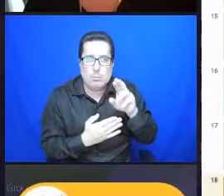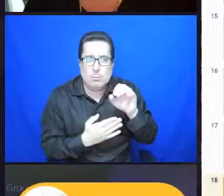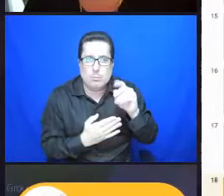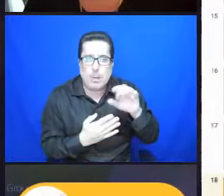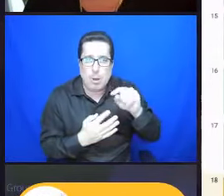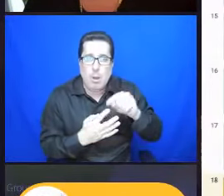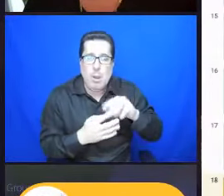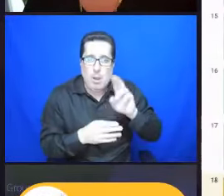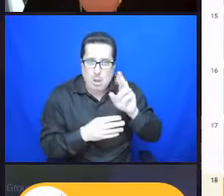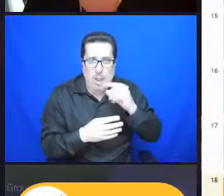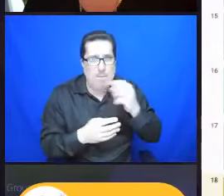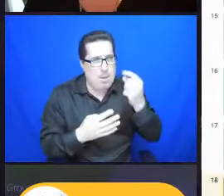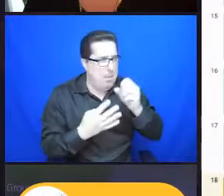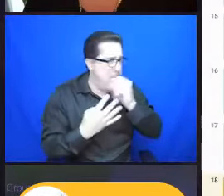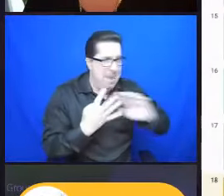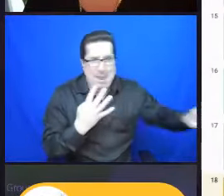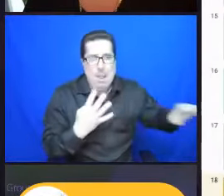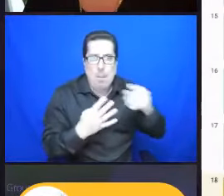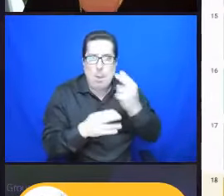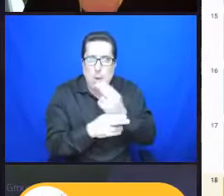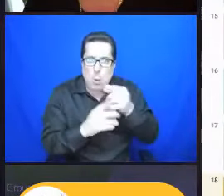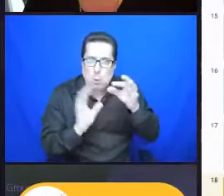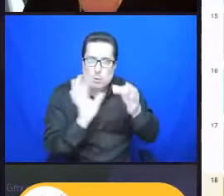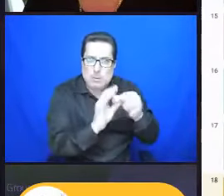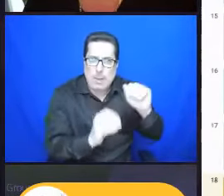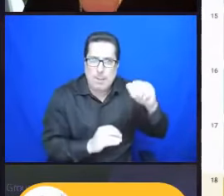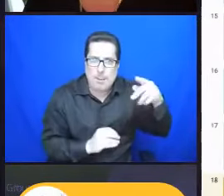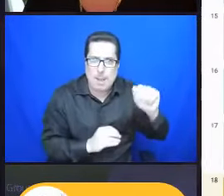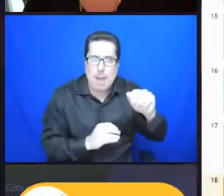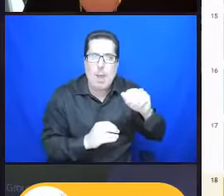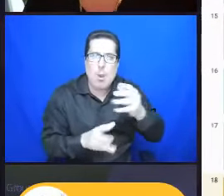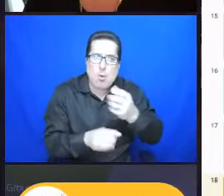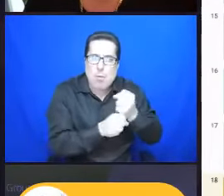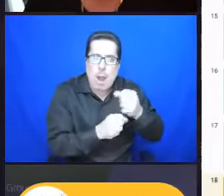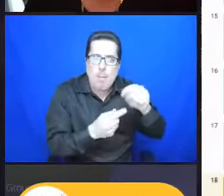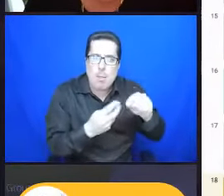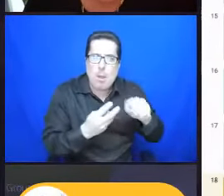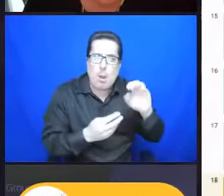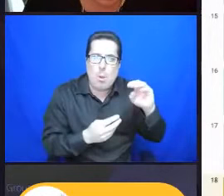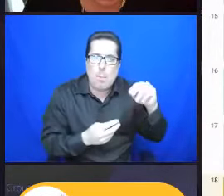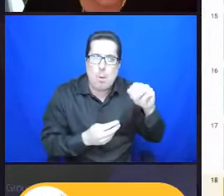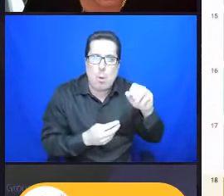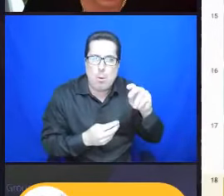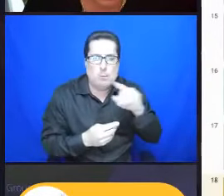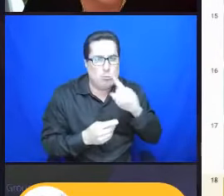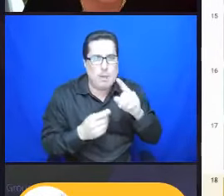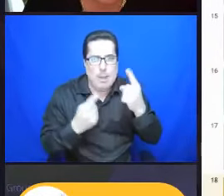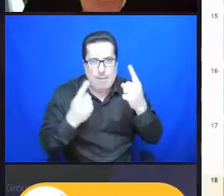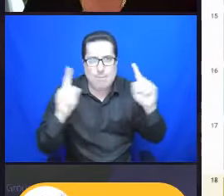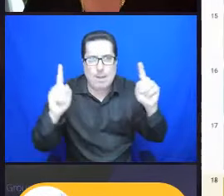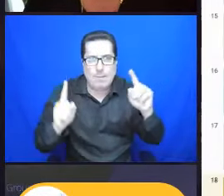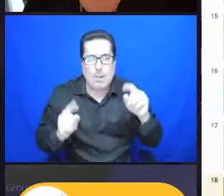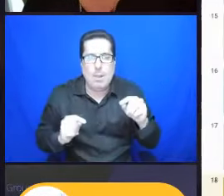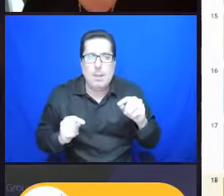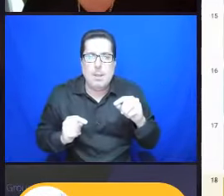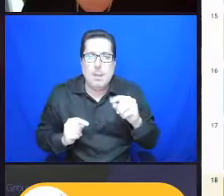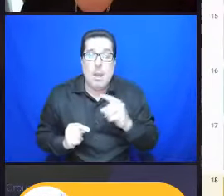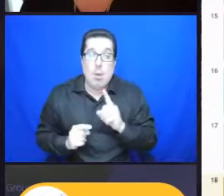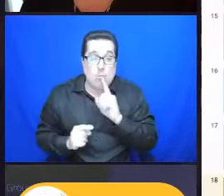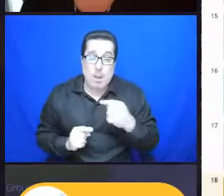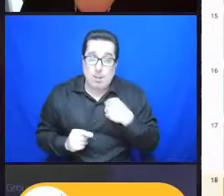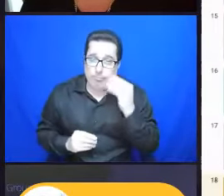CloudWatch API to grab those components out really effectively. So, I would generally